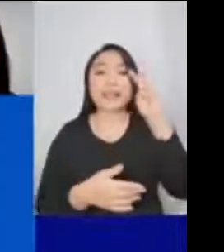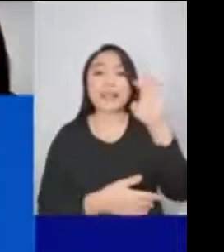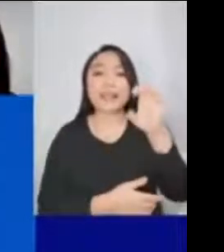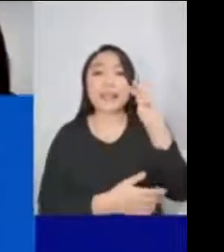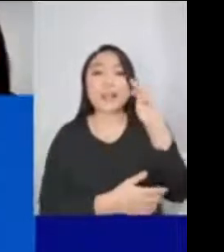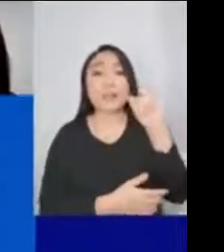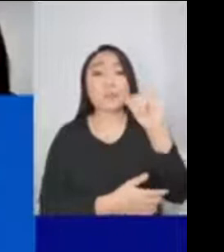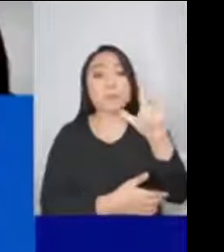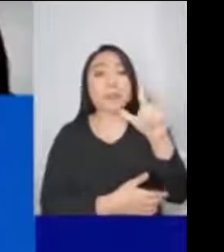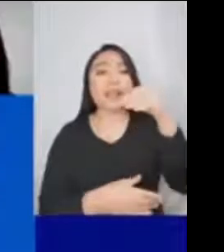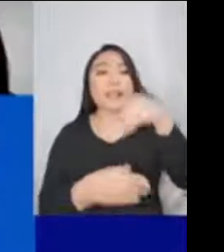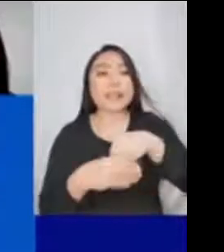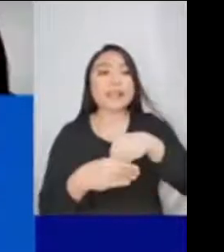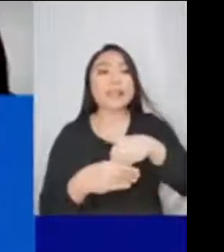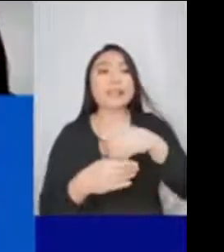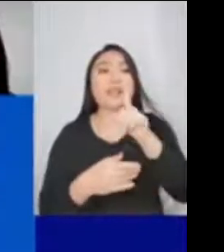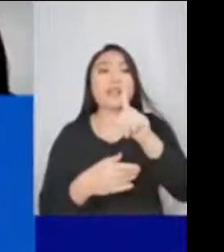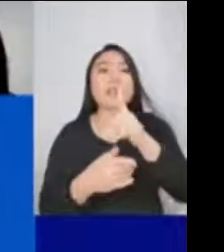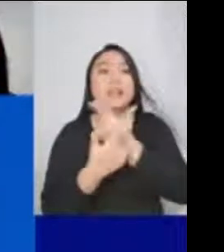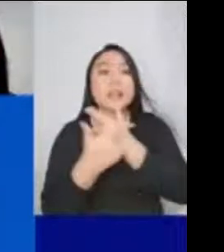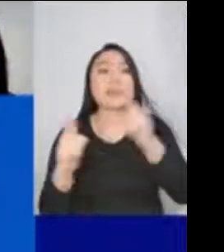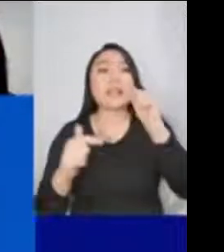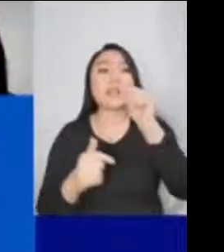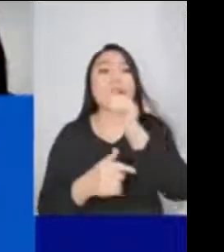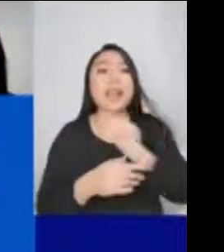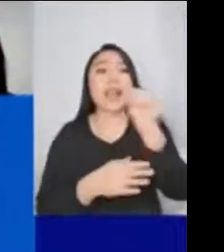details and email it at